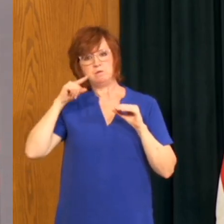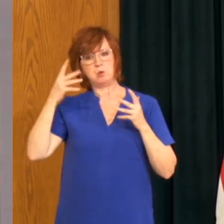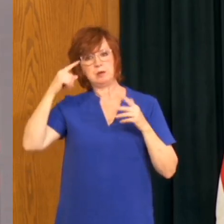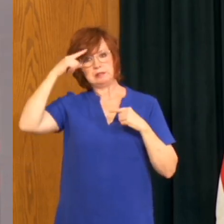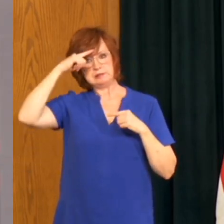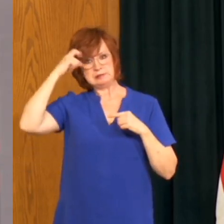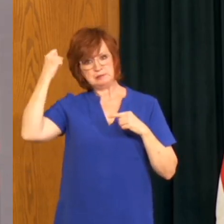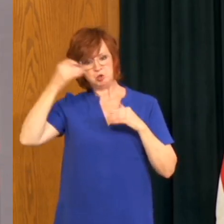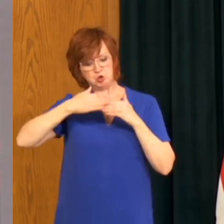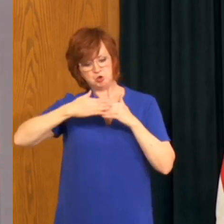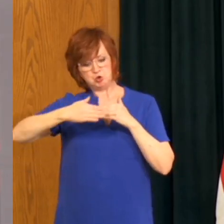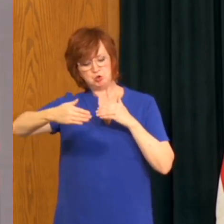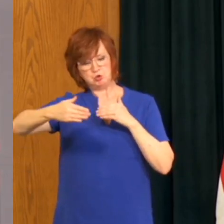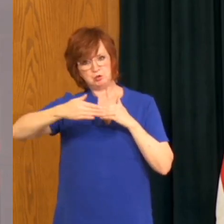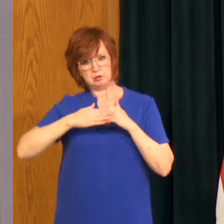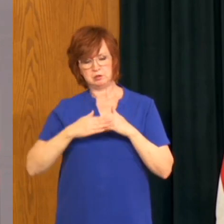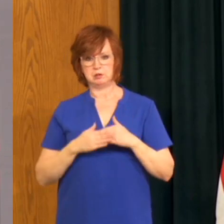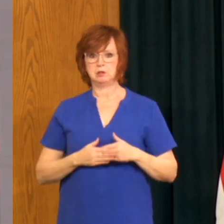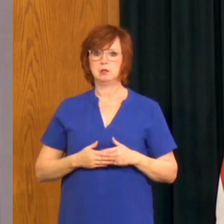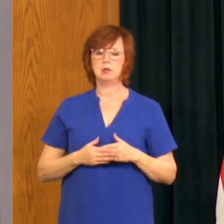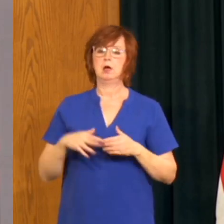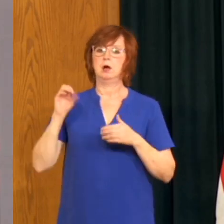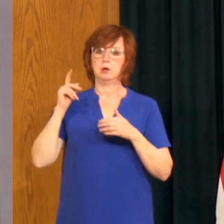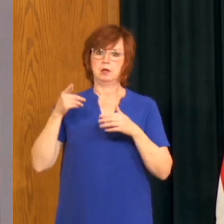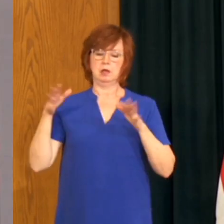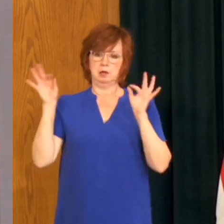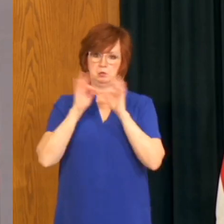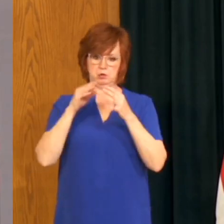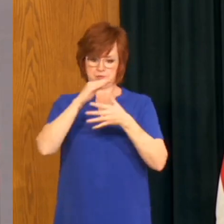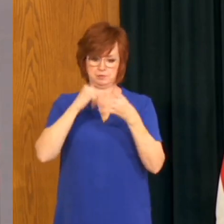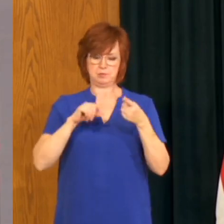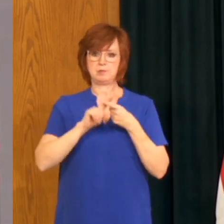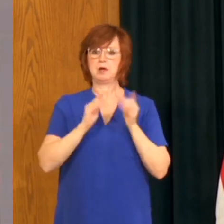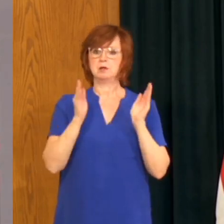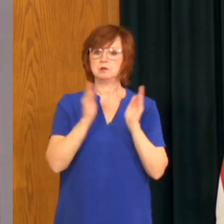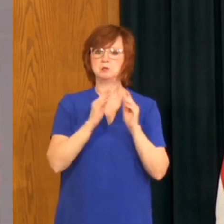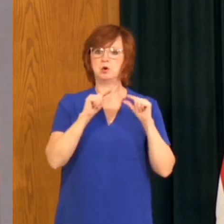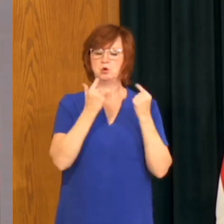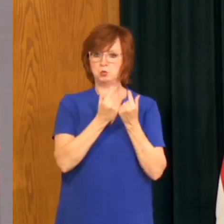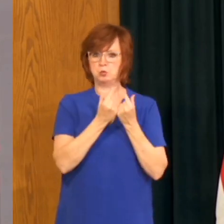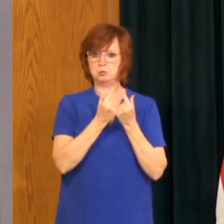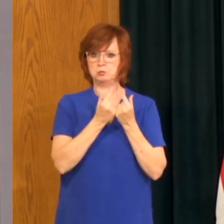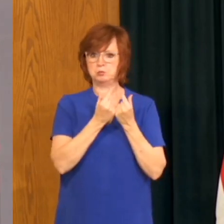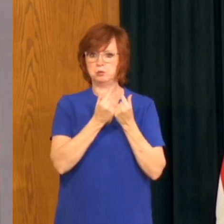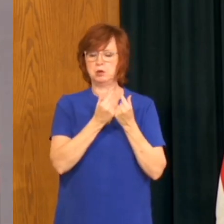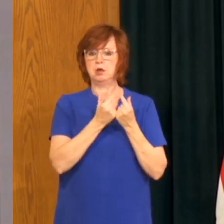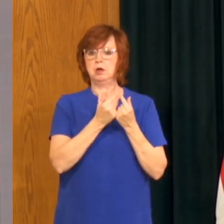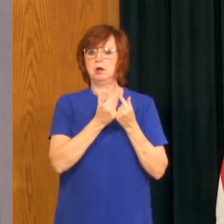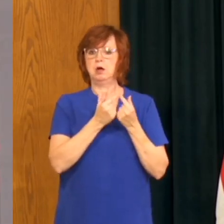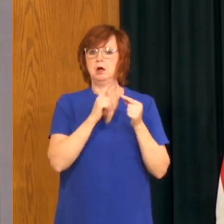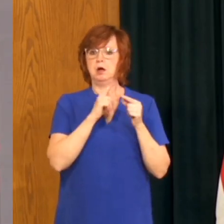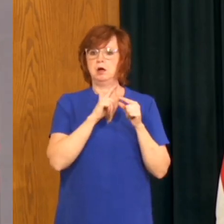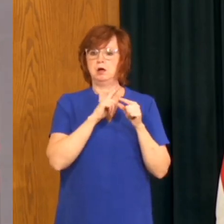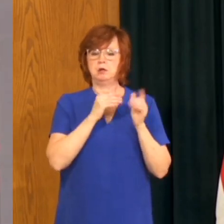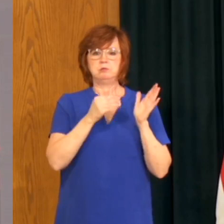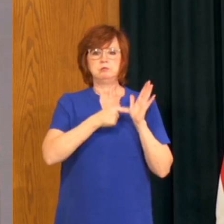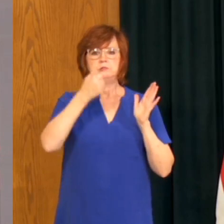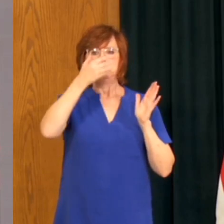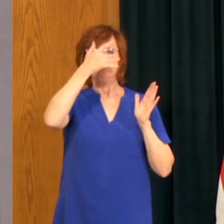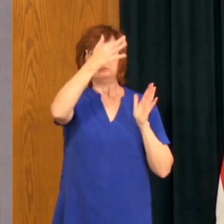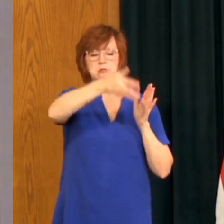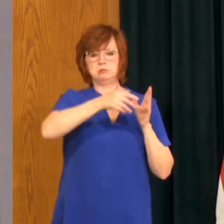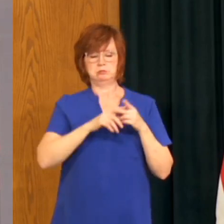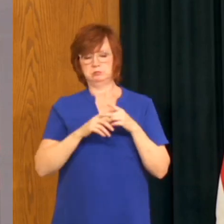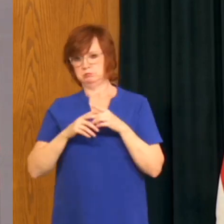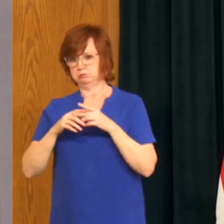reinforce a few points. So small, infrequent gatherings are better than large, frequent gatherings. Outdoor gatherings,